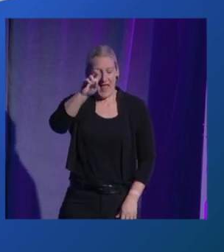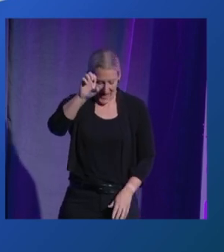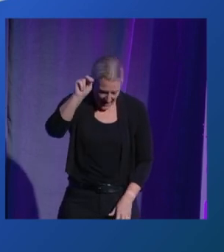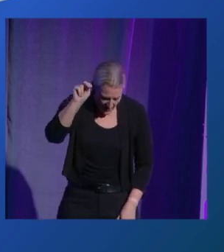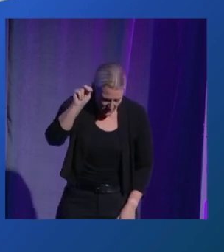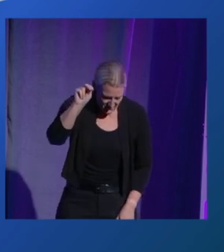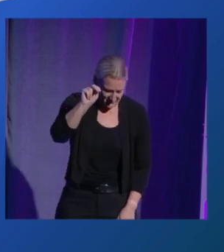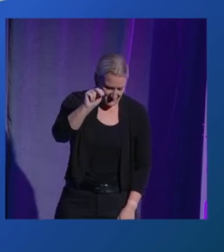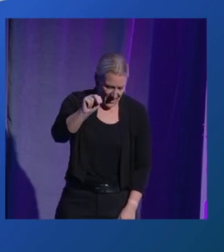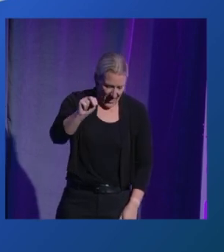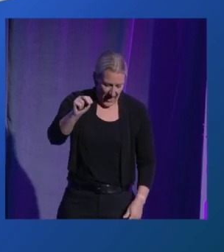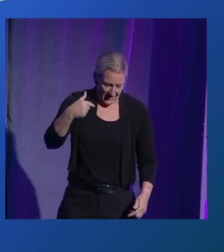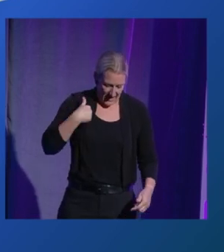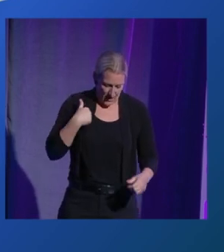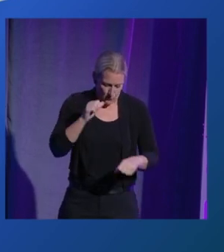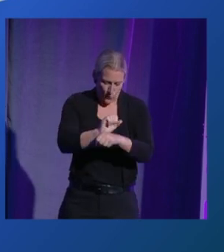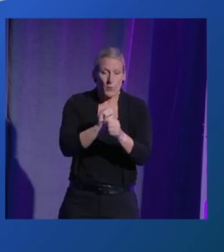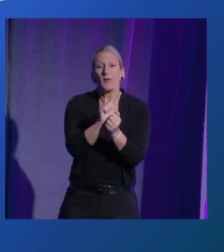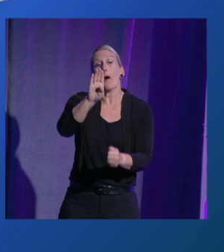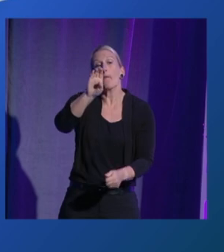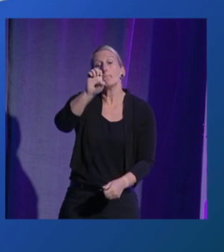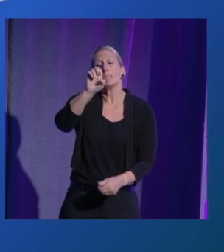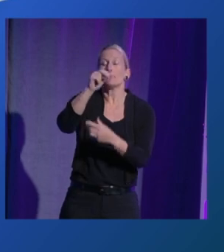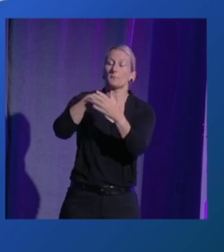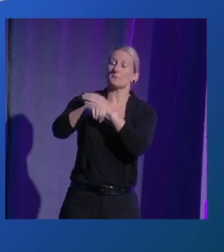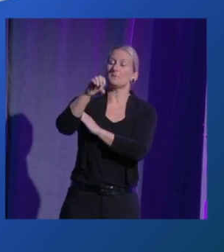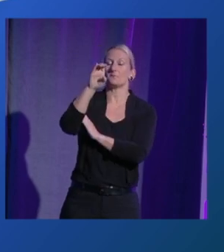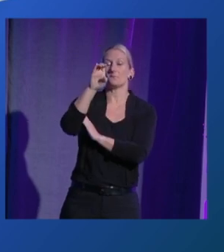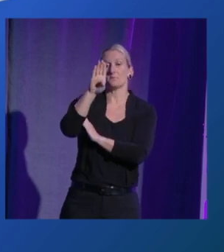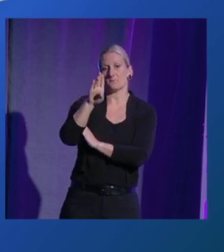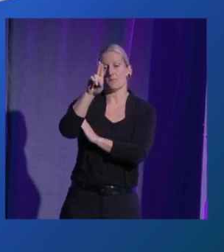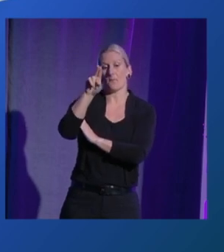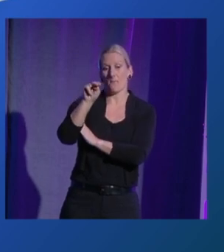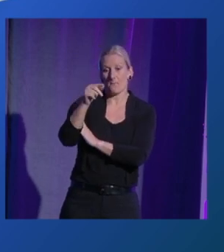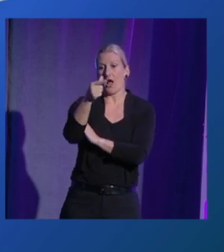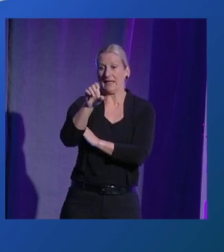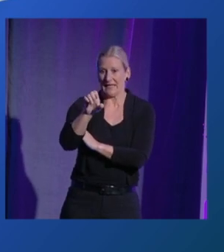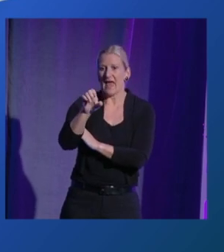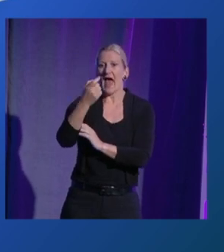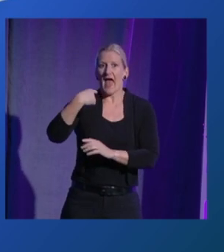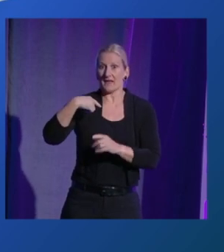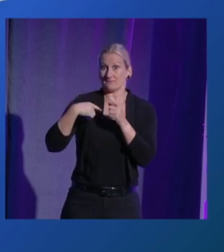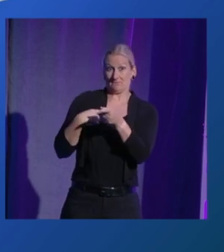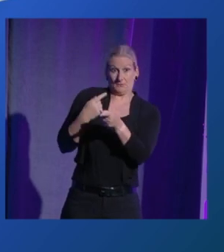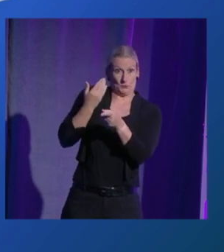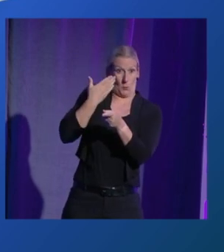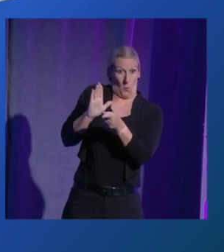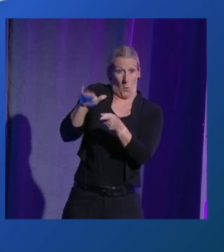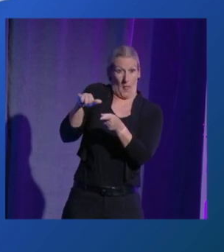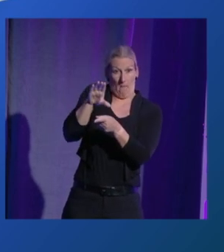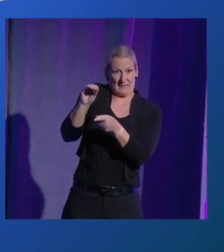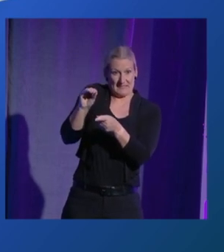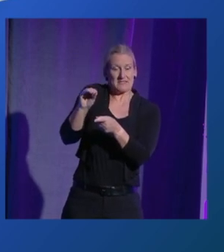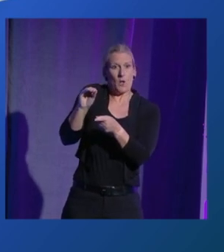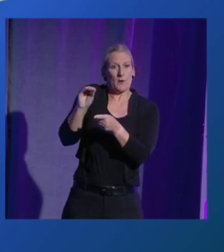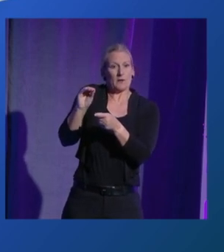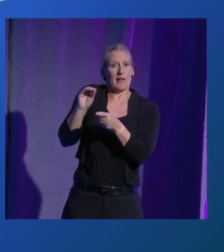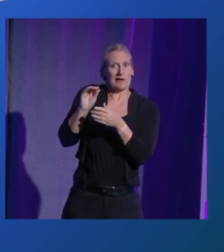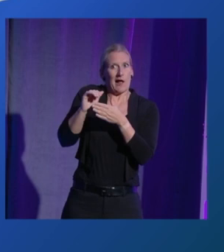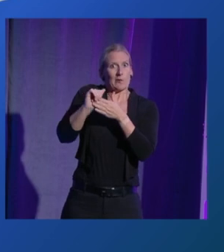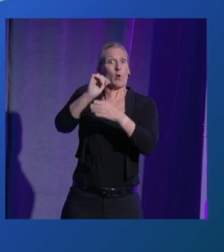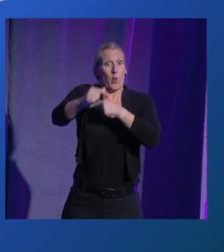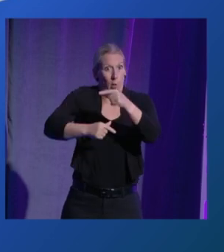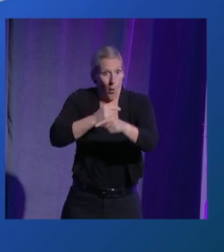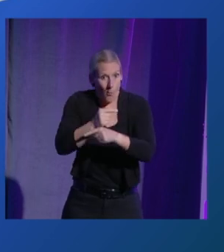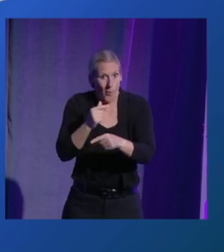business um bungi if you don't know is a global uh leading Global Agri business firm uh we're you know